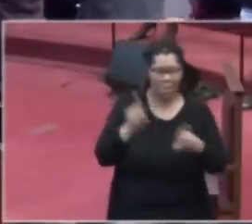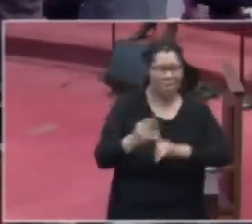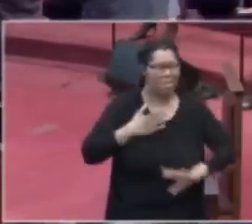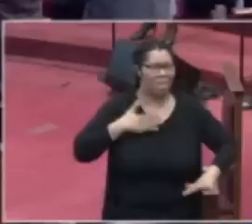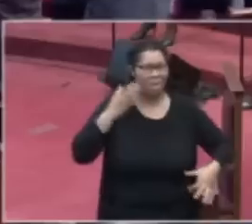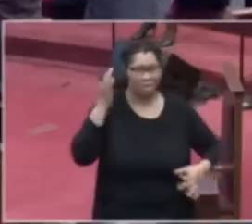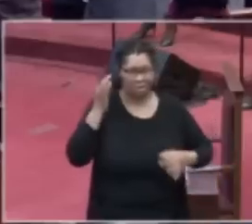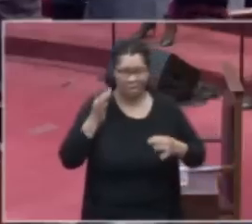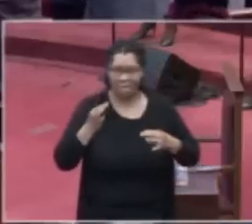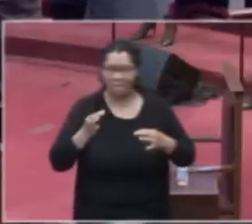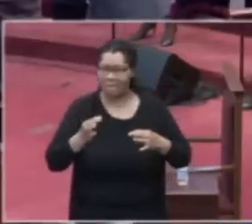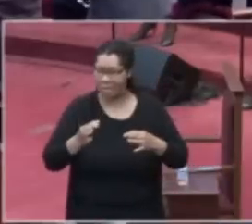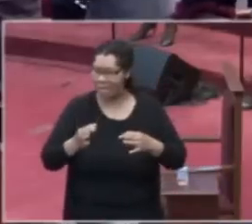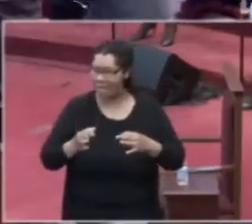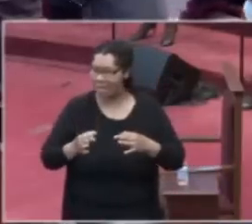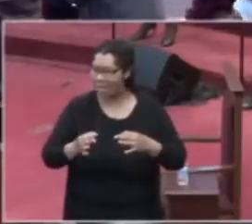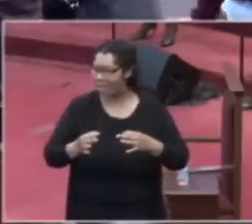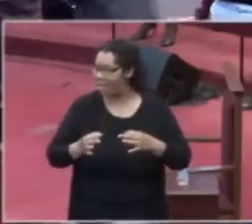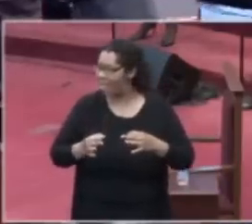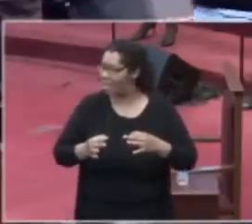I'll save you and your whole household.